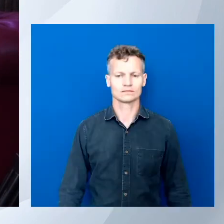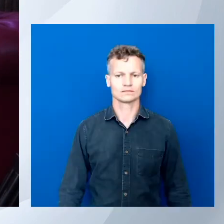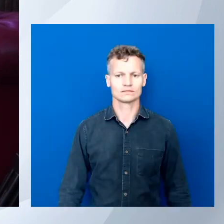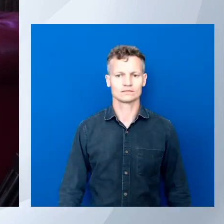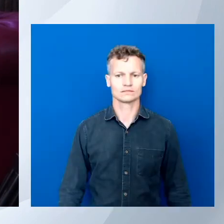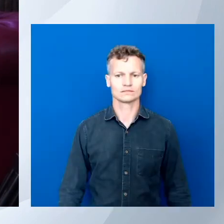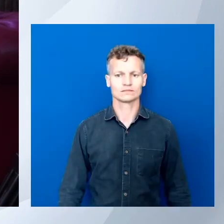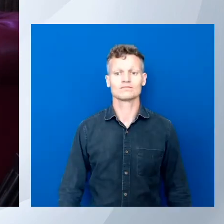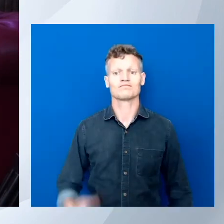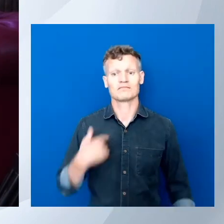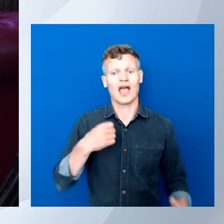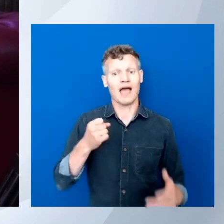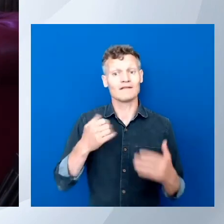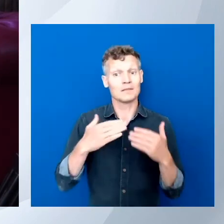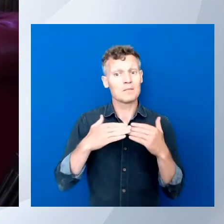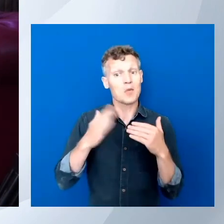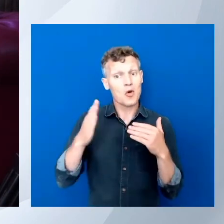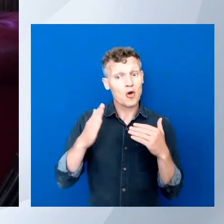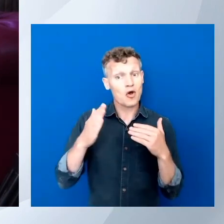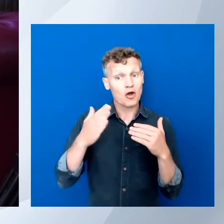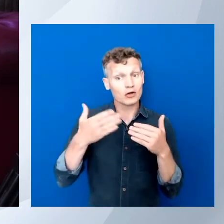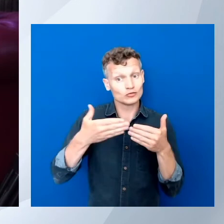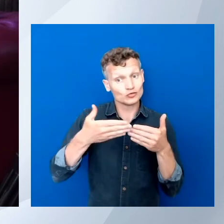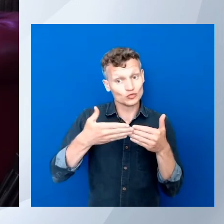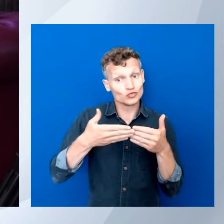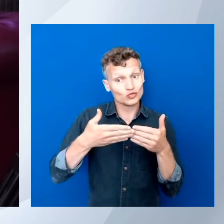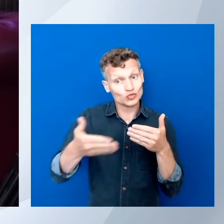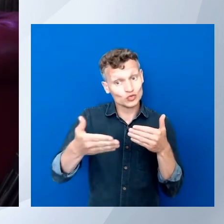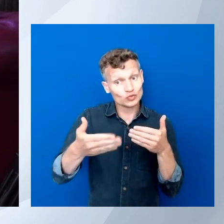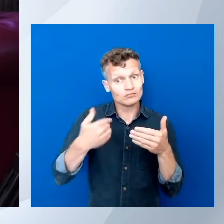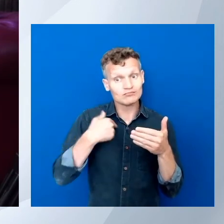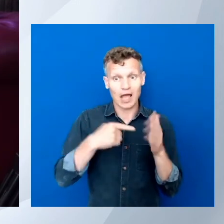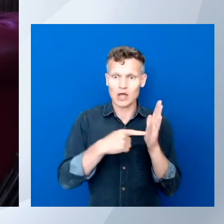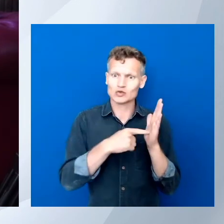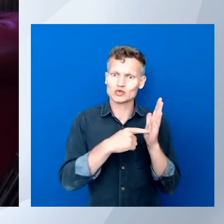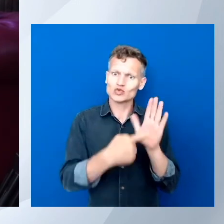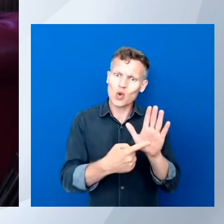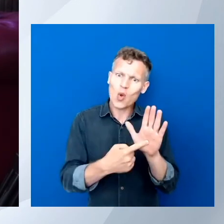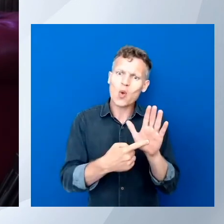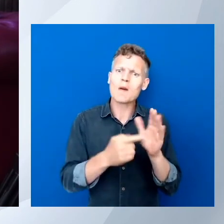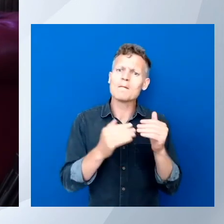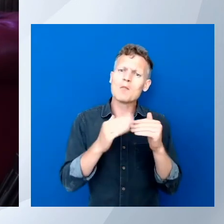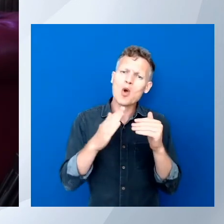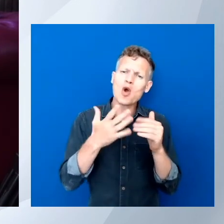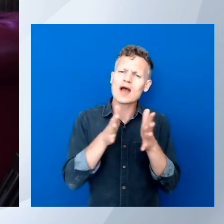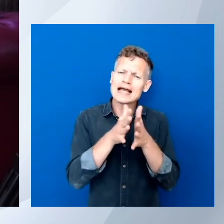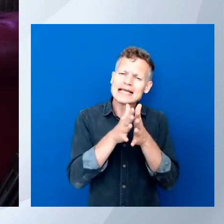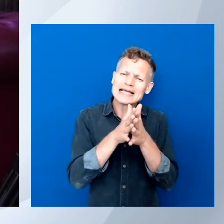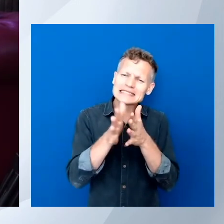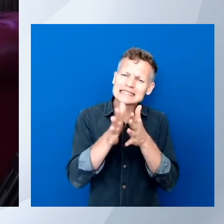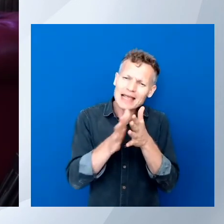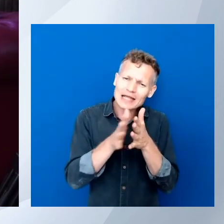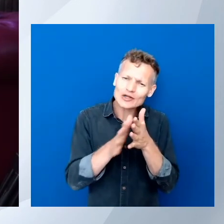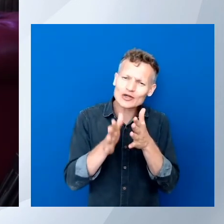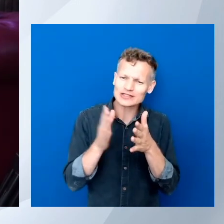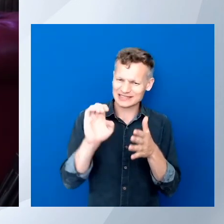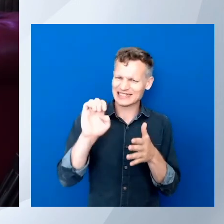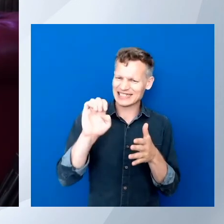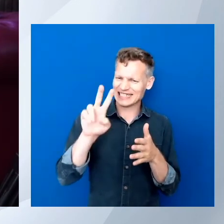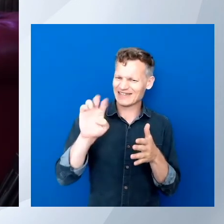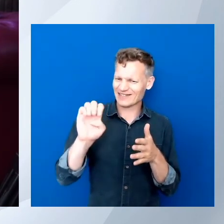showed the interpret text, which is all about explainers, which is another aspect that I think is important to